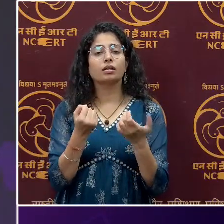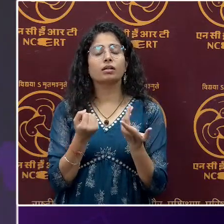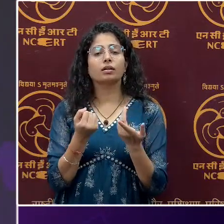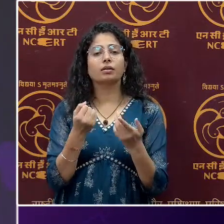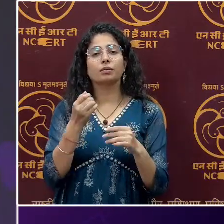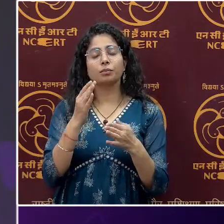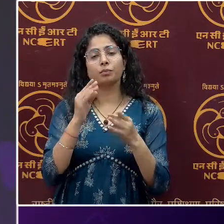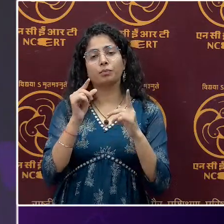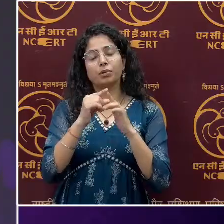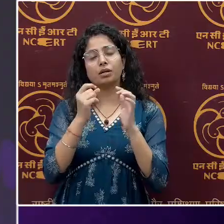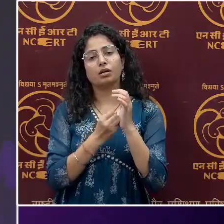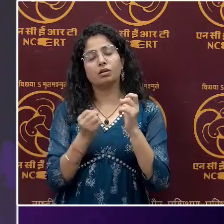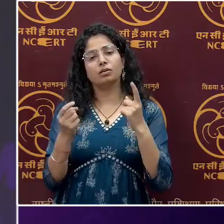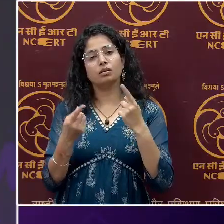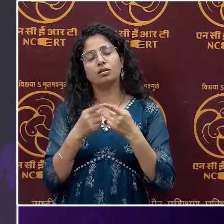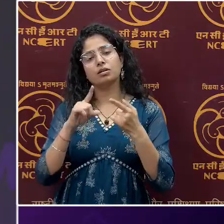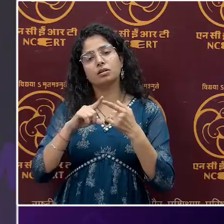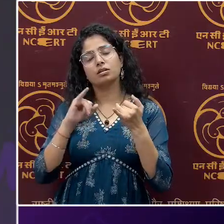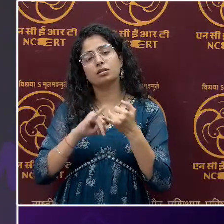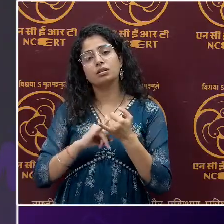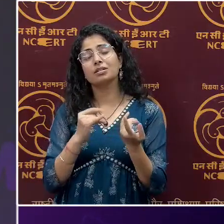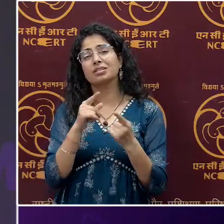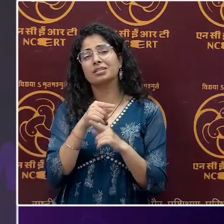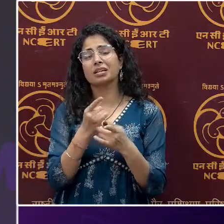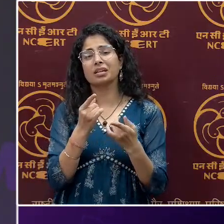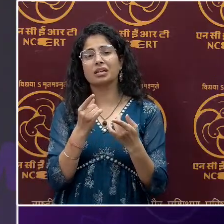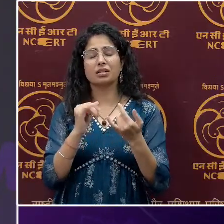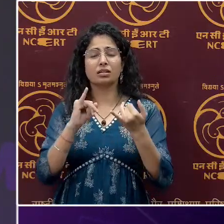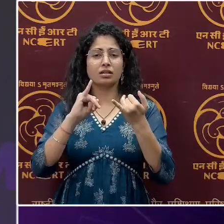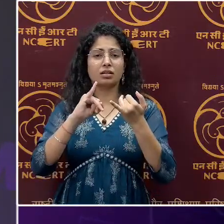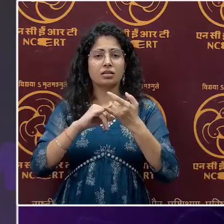So Sati and child marriage both are very